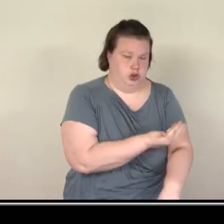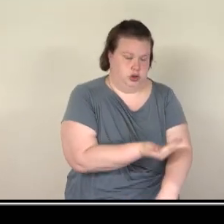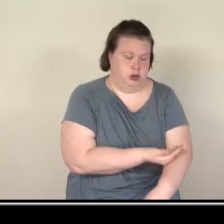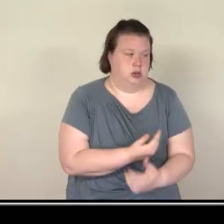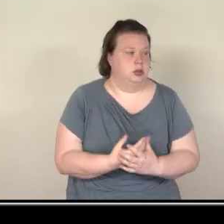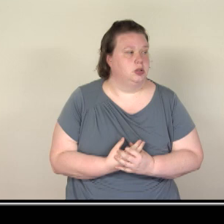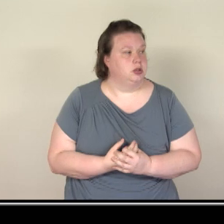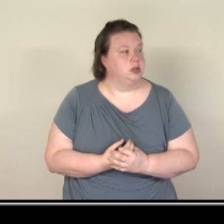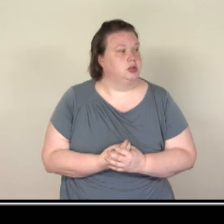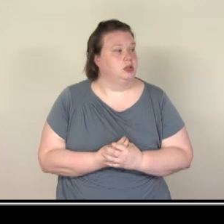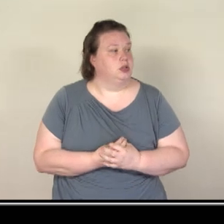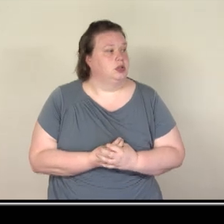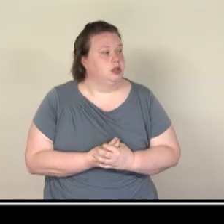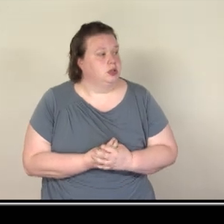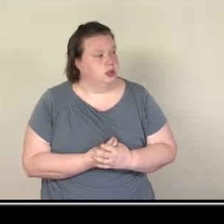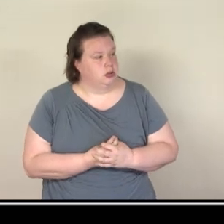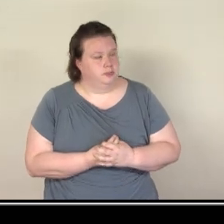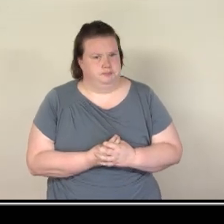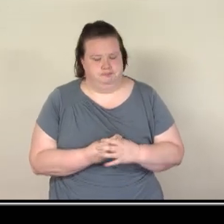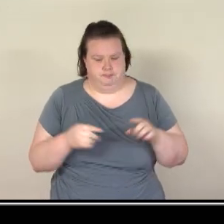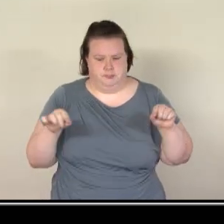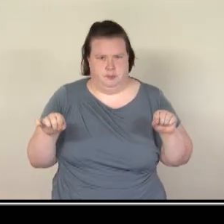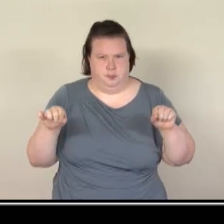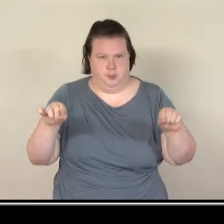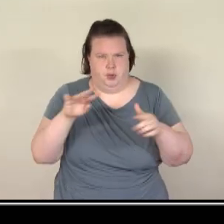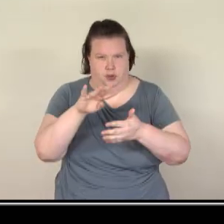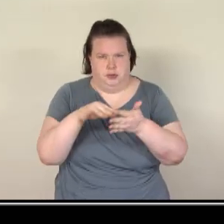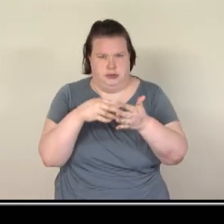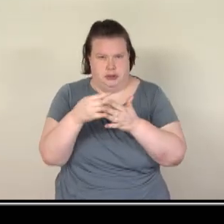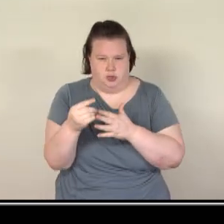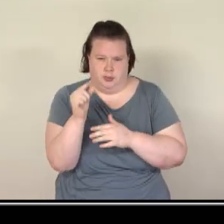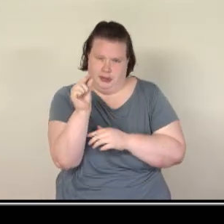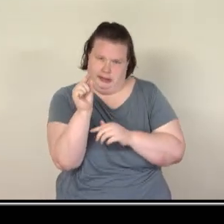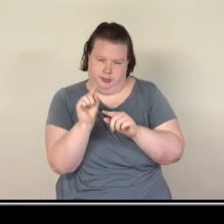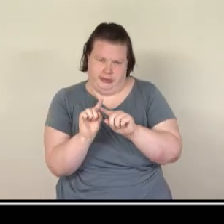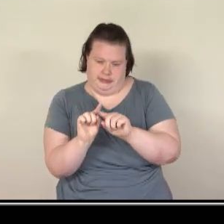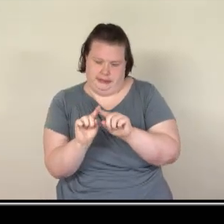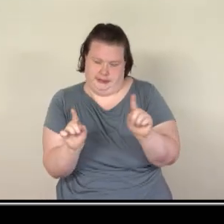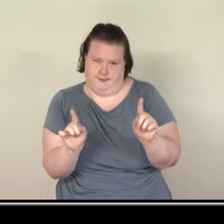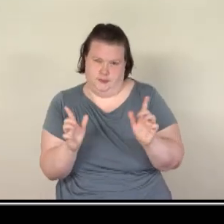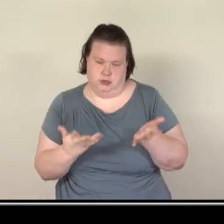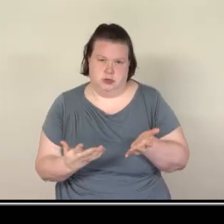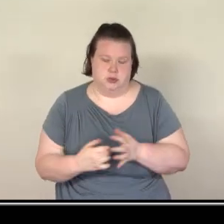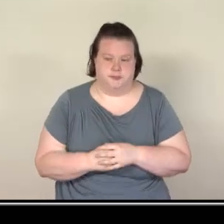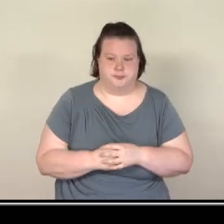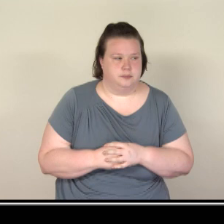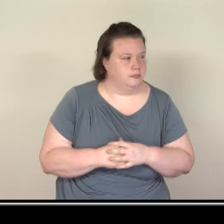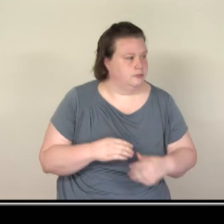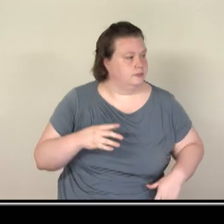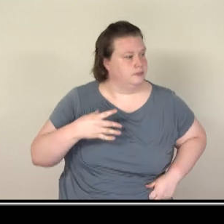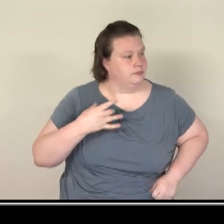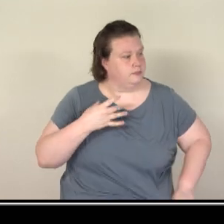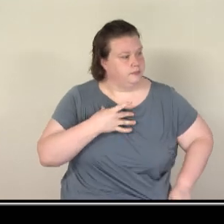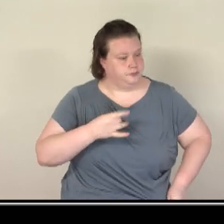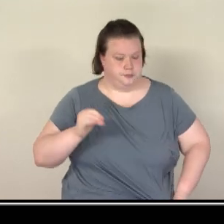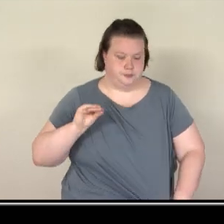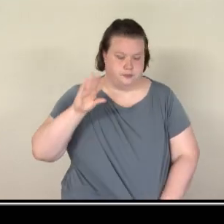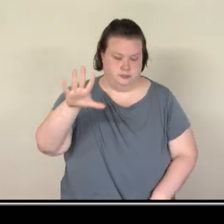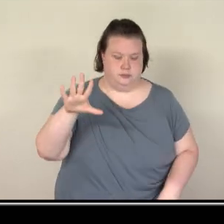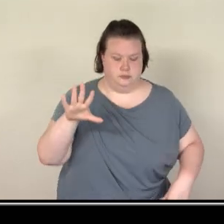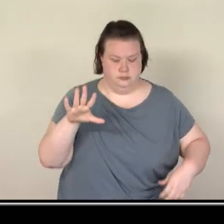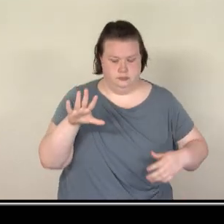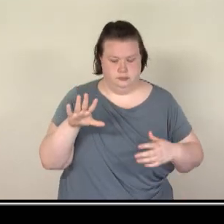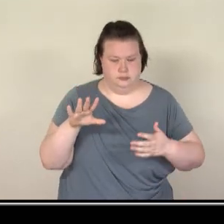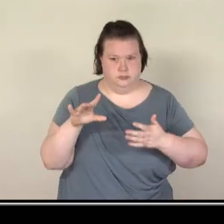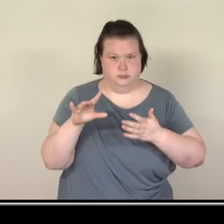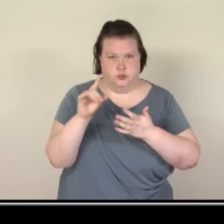So they are following somewhat parallel schedules, but there's a little bit of difference between the two. And I always like to throw up this graphic here at the beginning. It's the